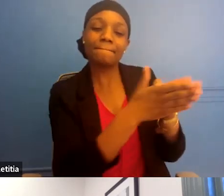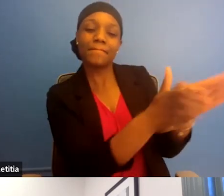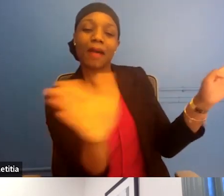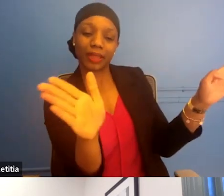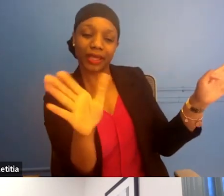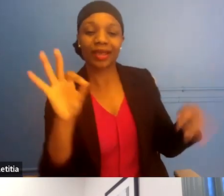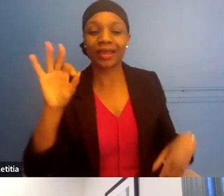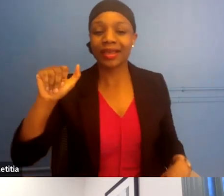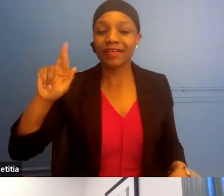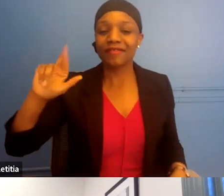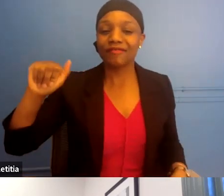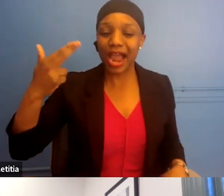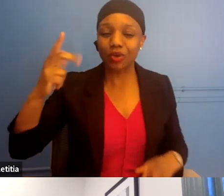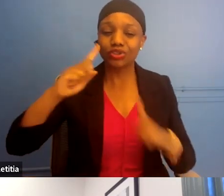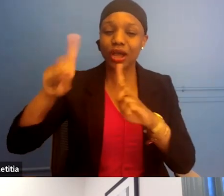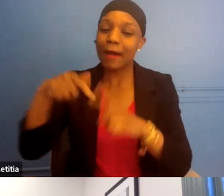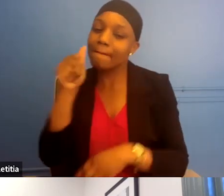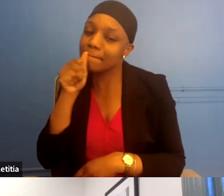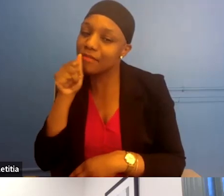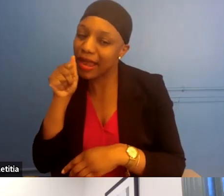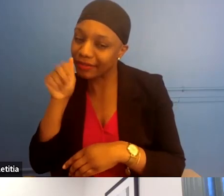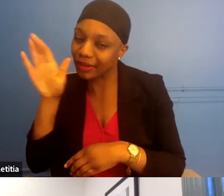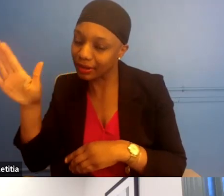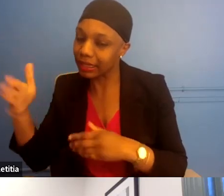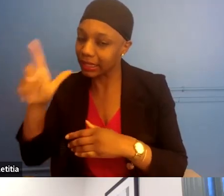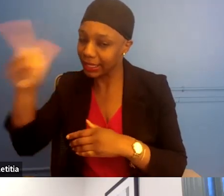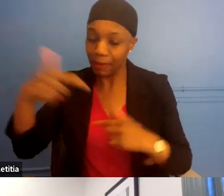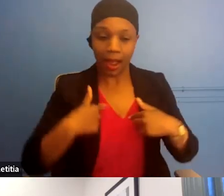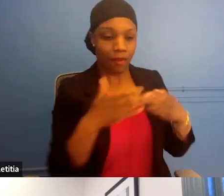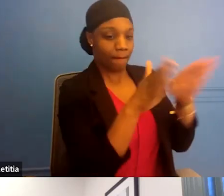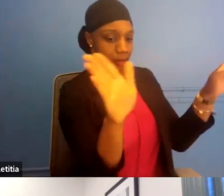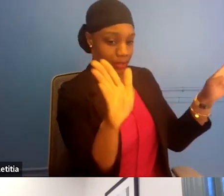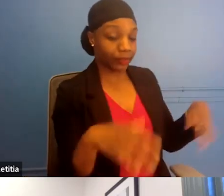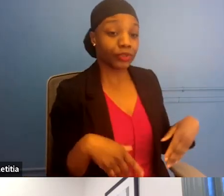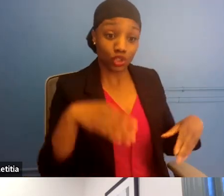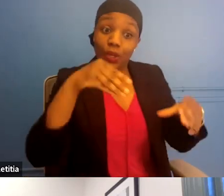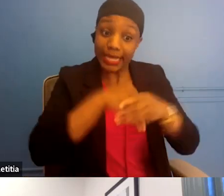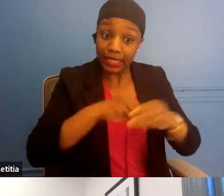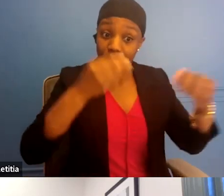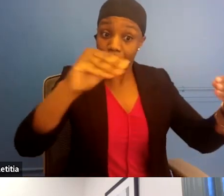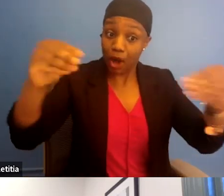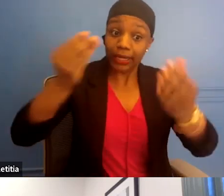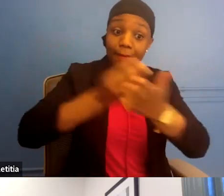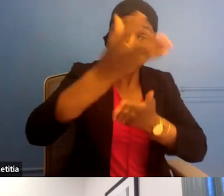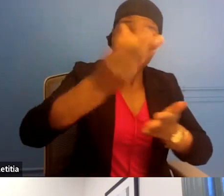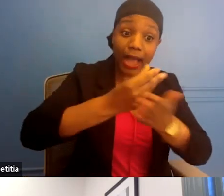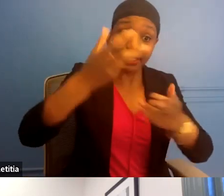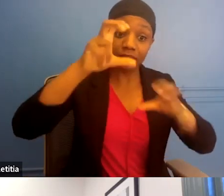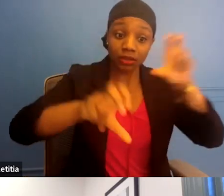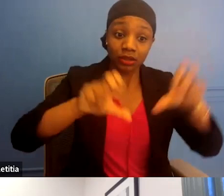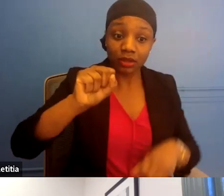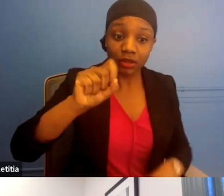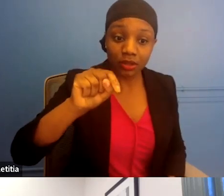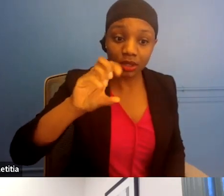Farah will talk a little bit about the private space a little bit later. So we're actually in the market buying stocks and bonds. So I